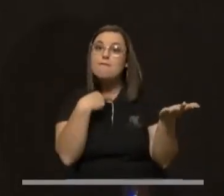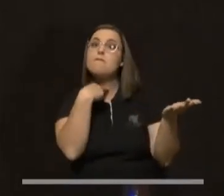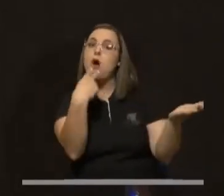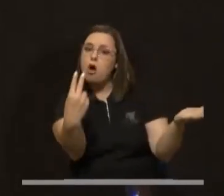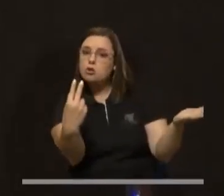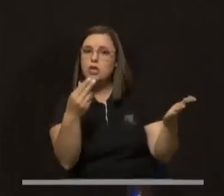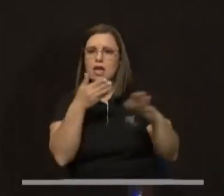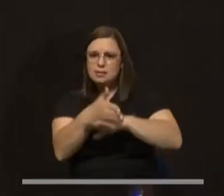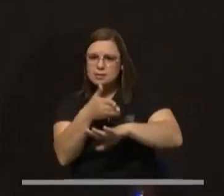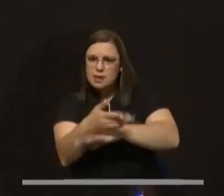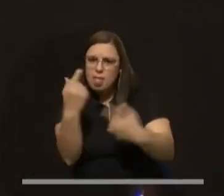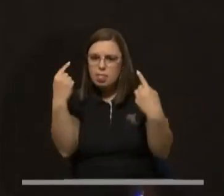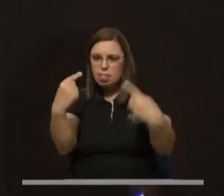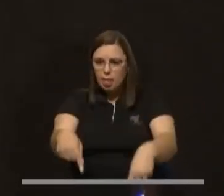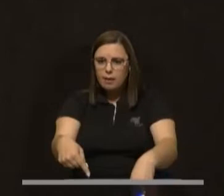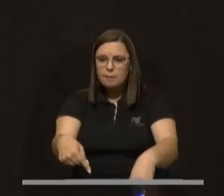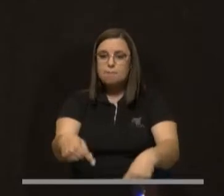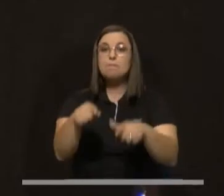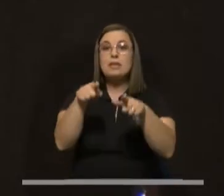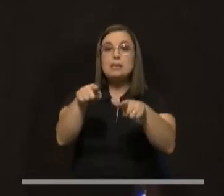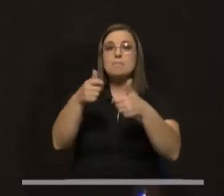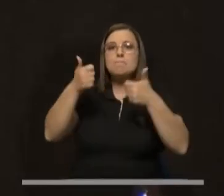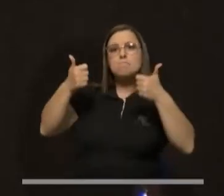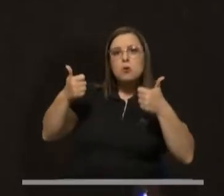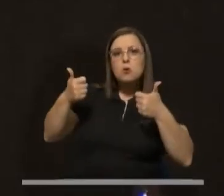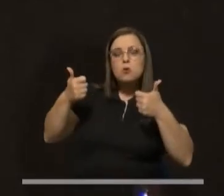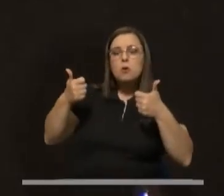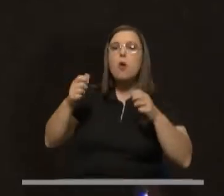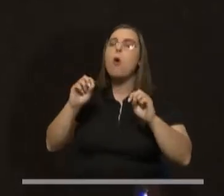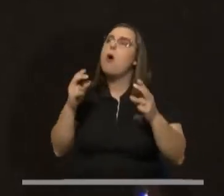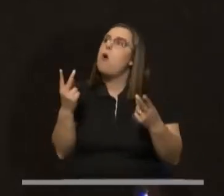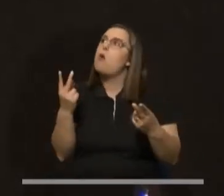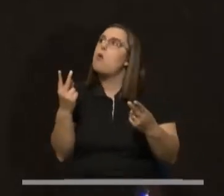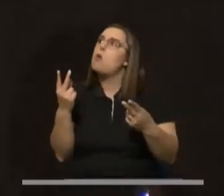we all have a voice, we all have access to this. Is this good?